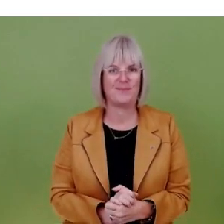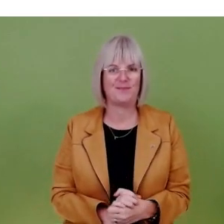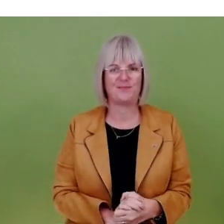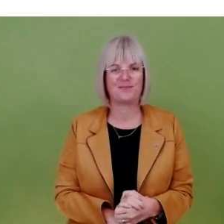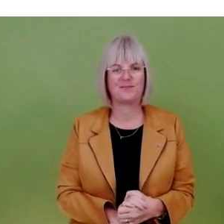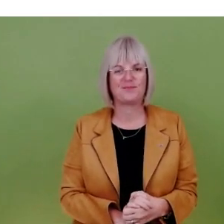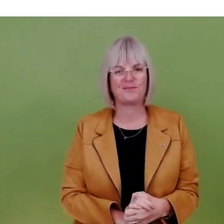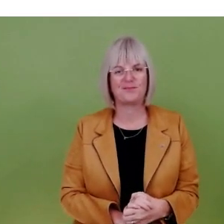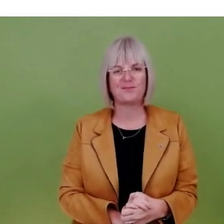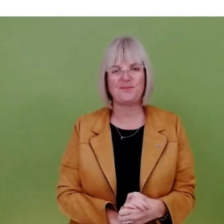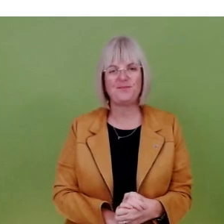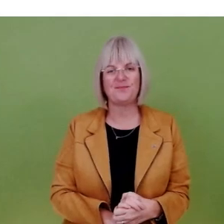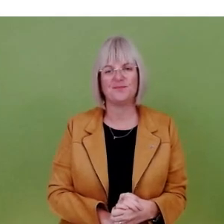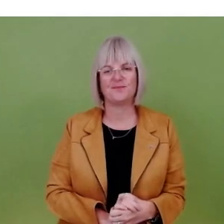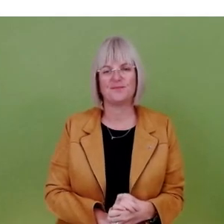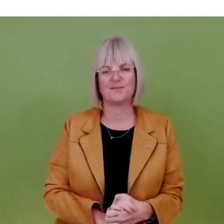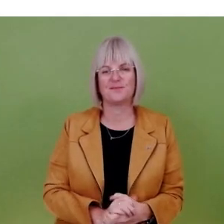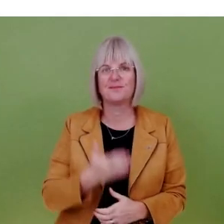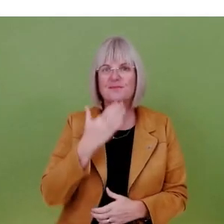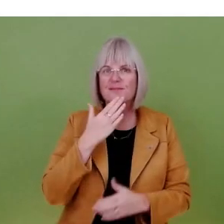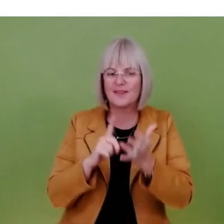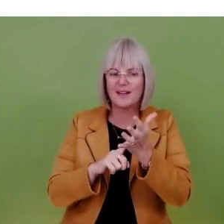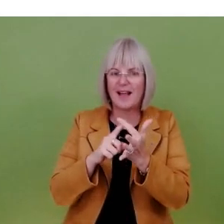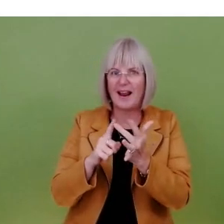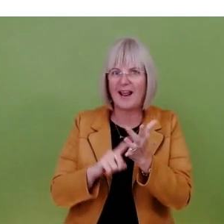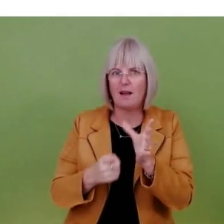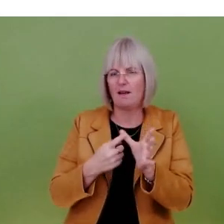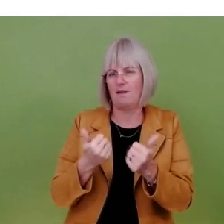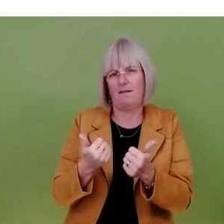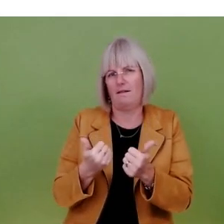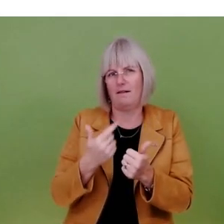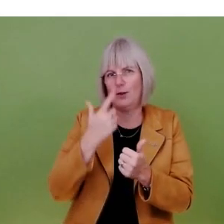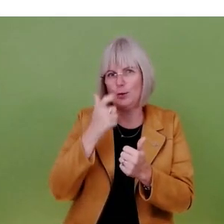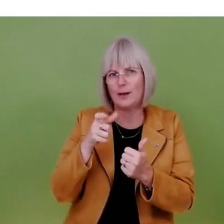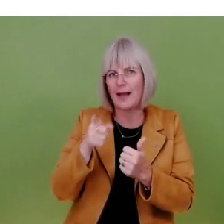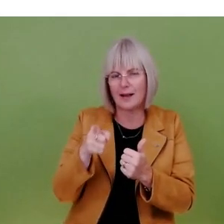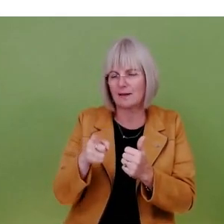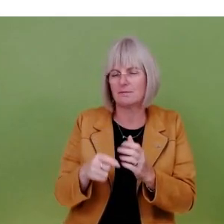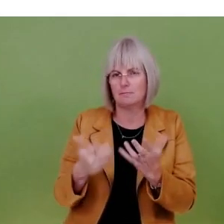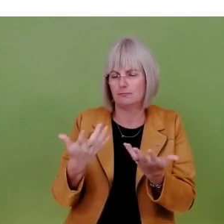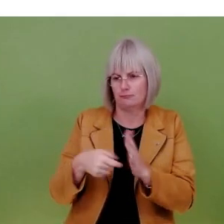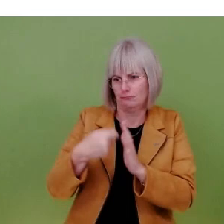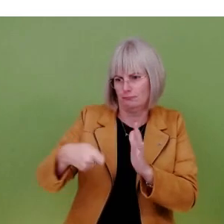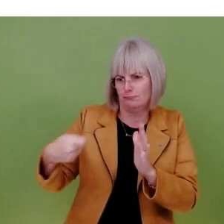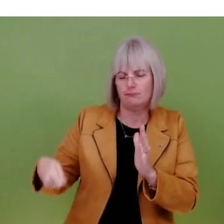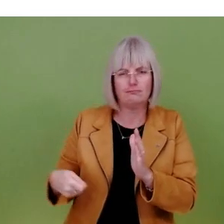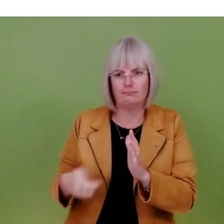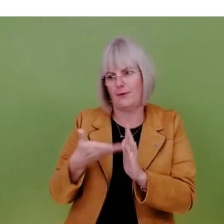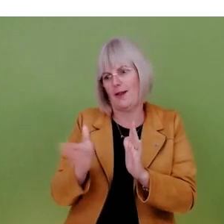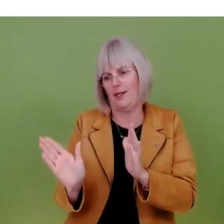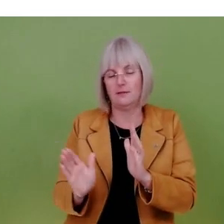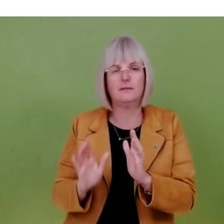Thank you, Leila. You're always welcome to go off on a tangent. Excuse me for looking to the side. I was just looking at the Slido questions that came through. So thank you, panel,